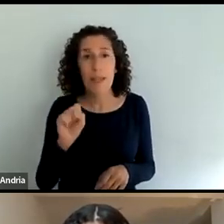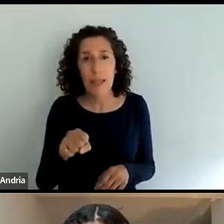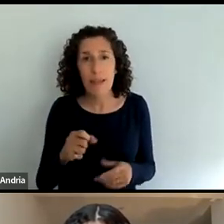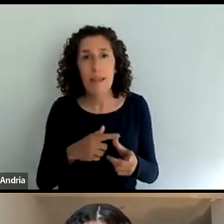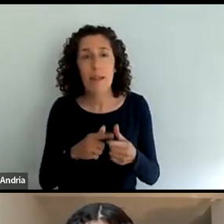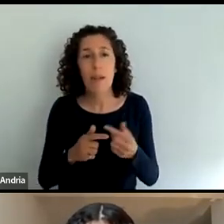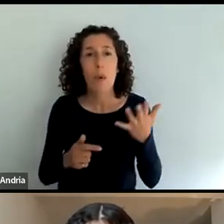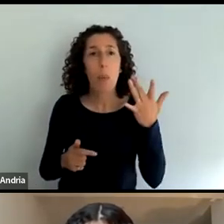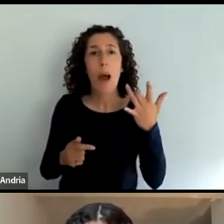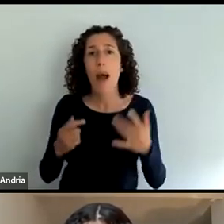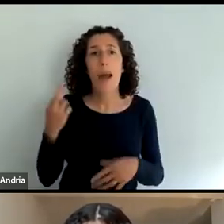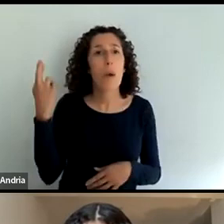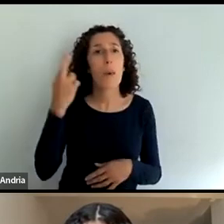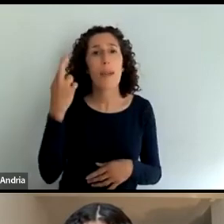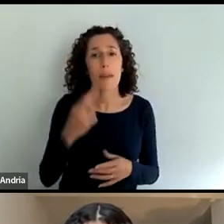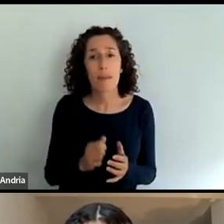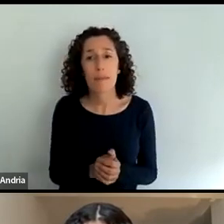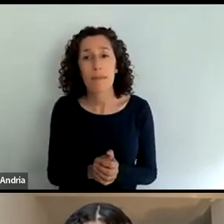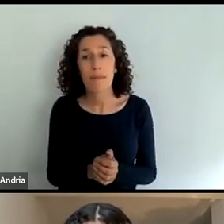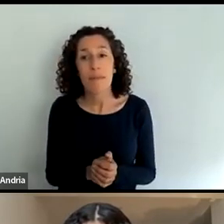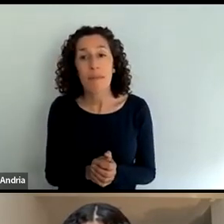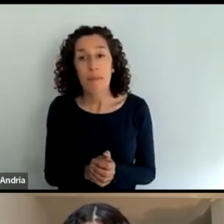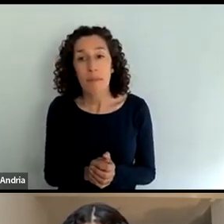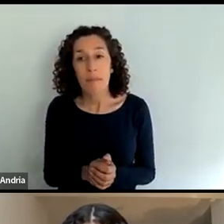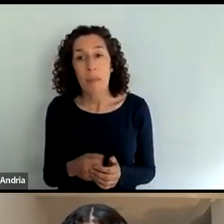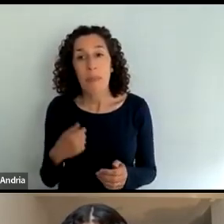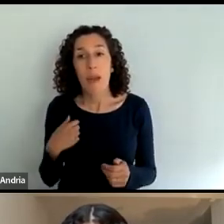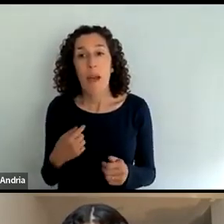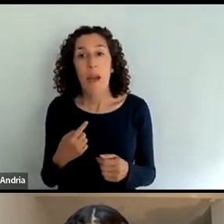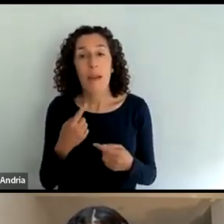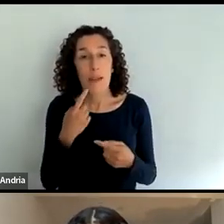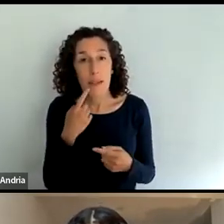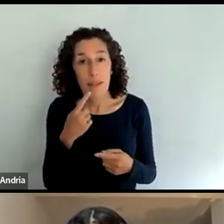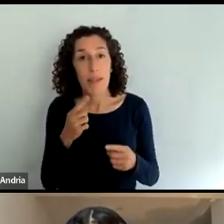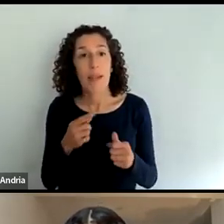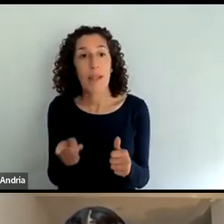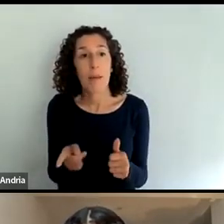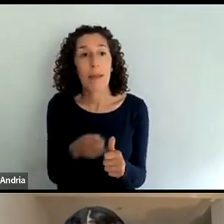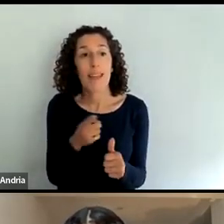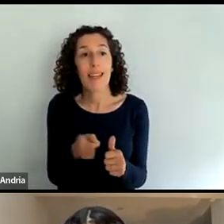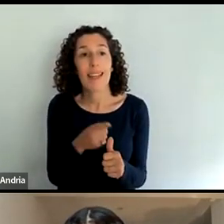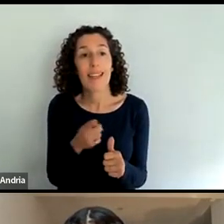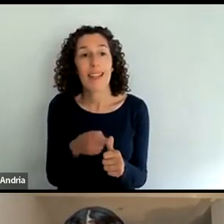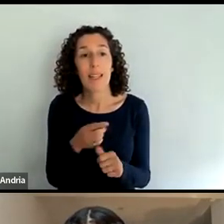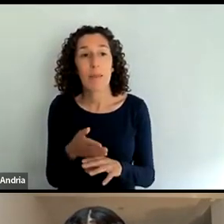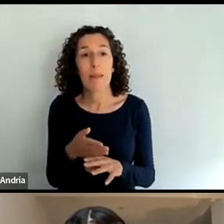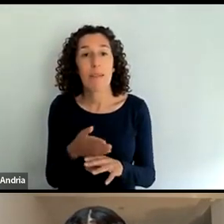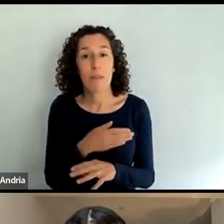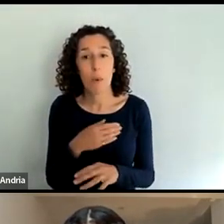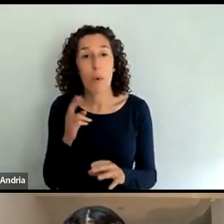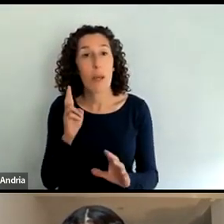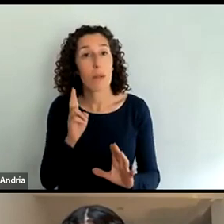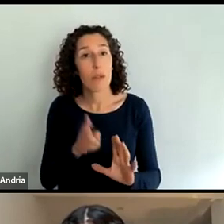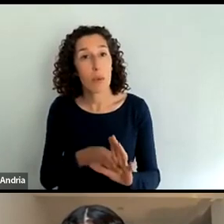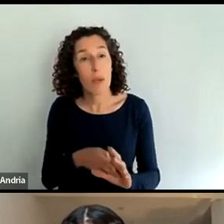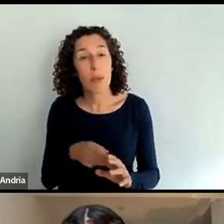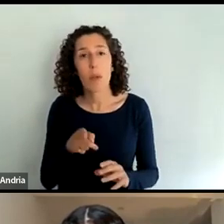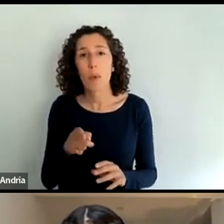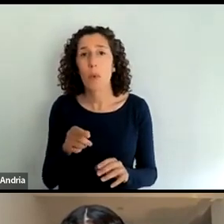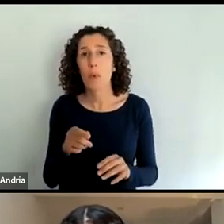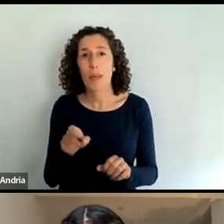you? And I said at the beginning, before we all joined here, to my panelists that they're welcome to skip any